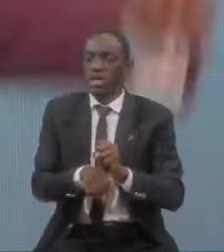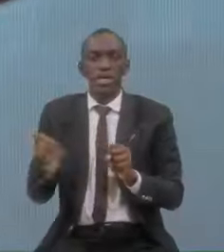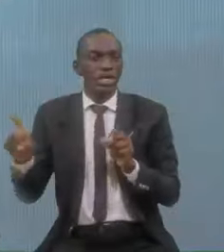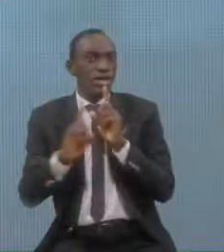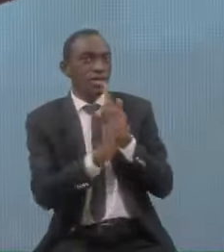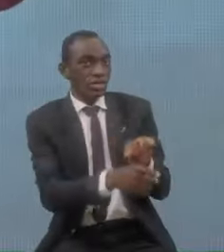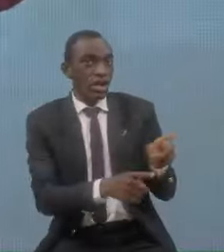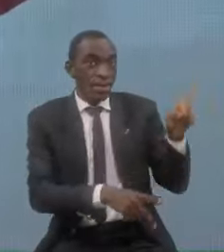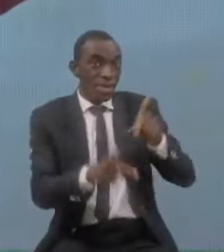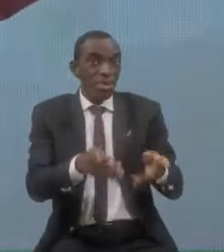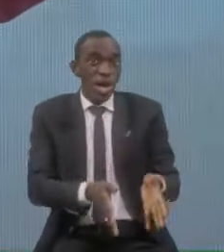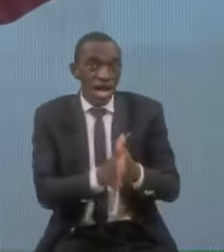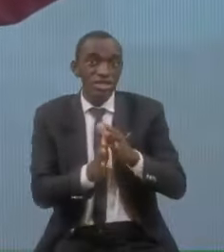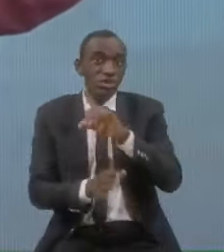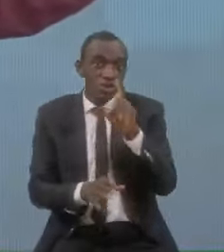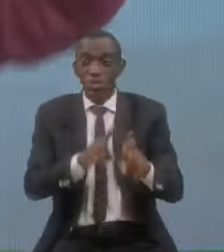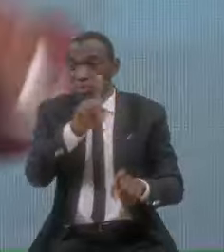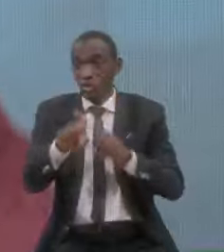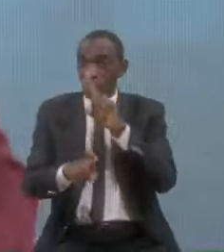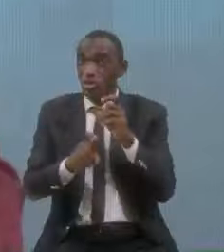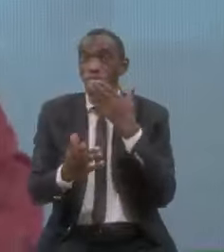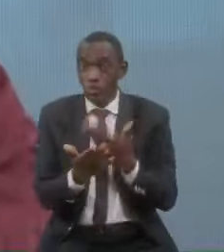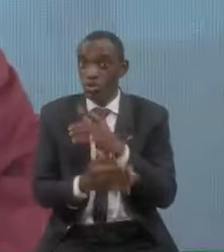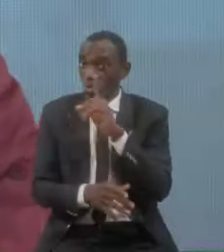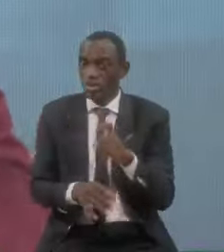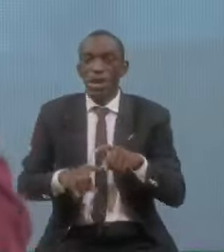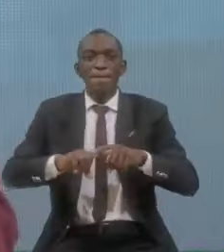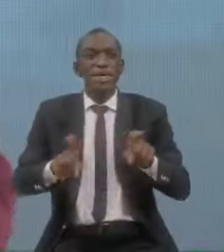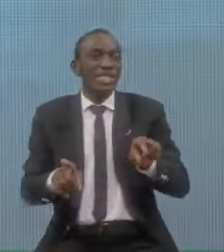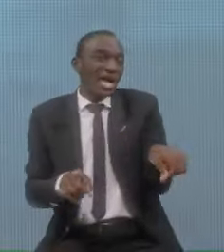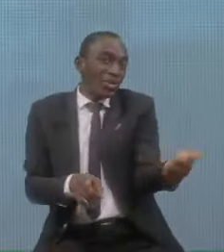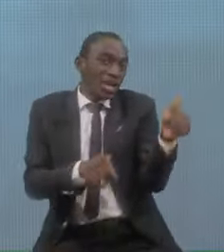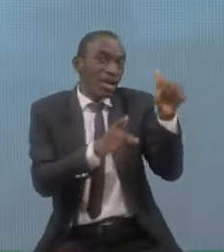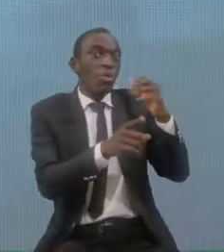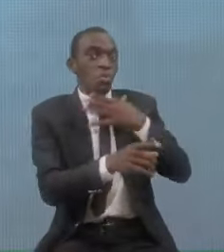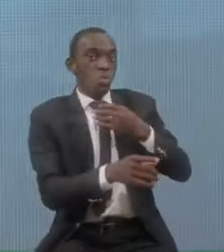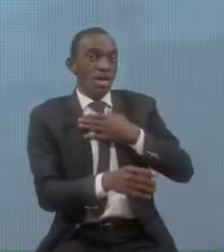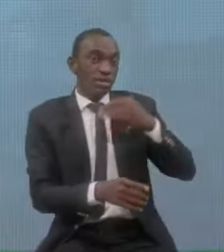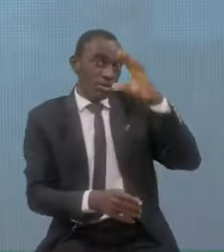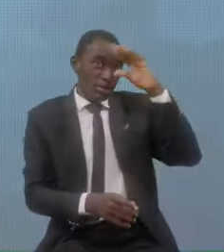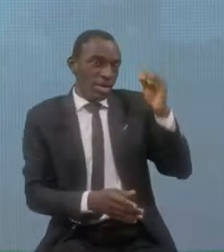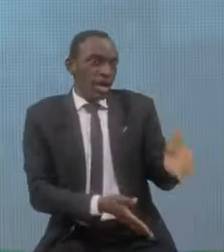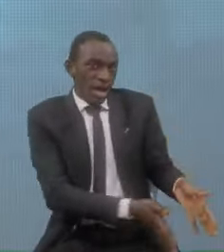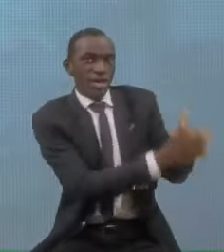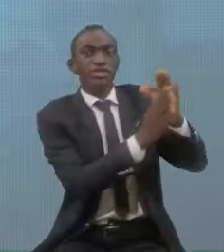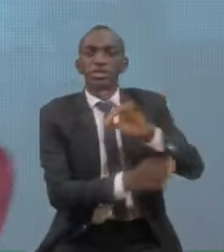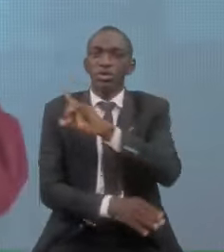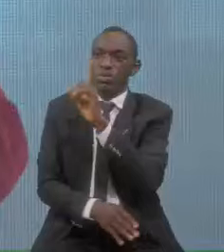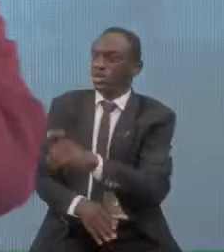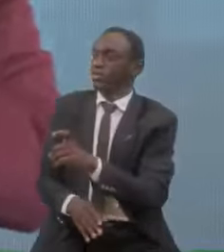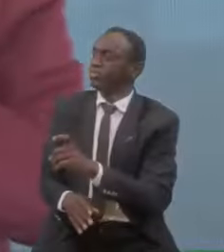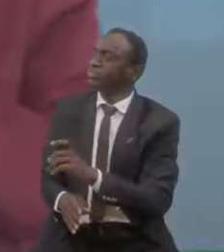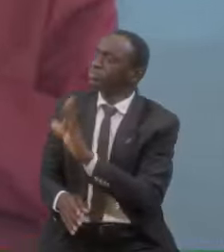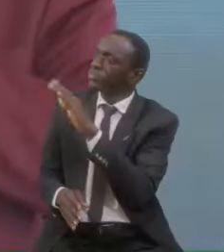questions. Then somebody raised up their hand, and the moderator pointed at him, and he said,